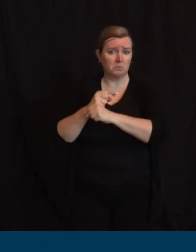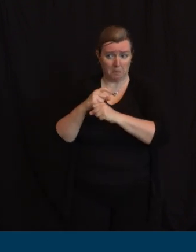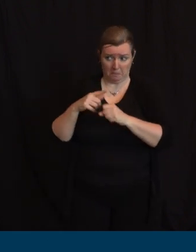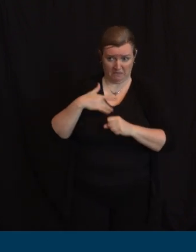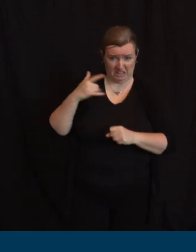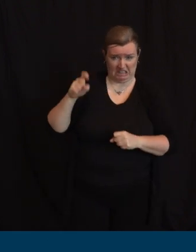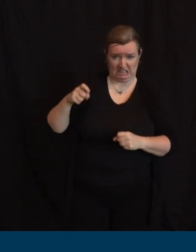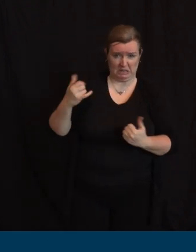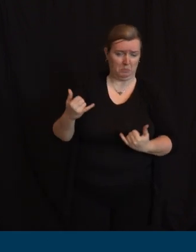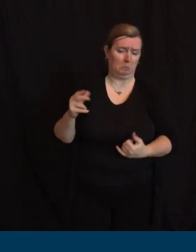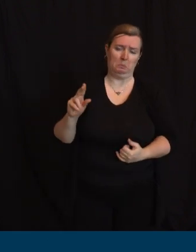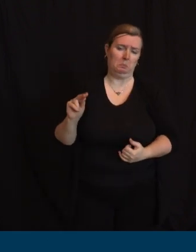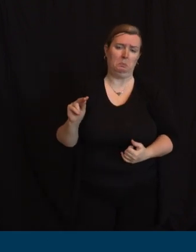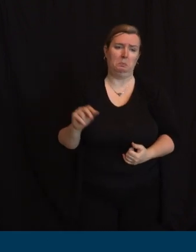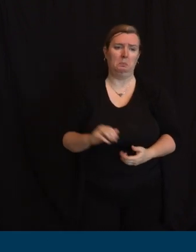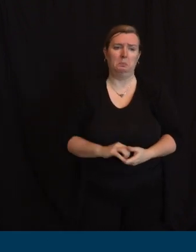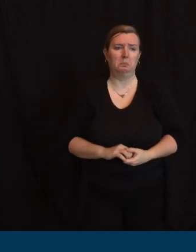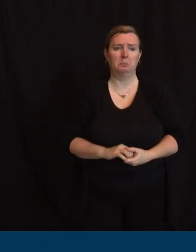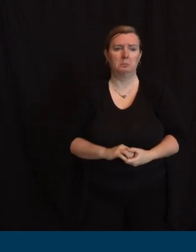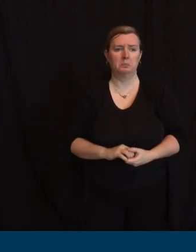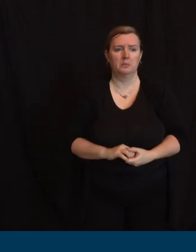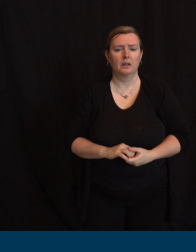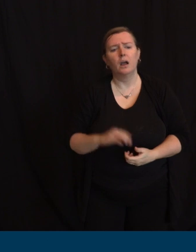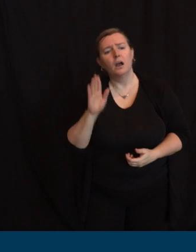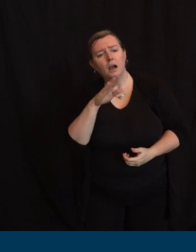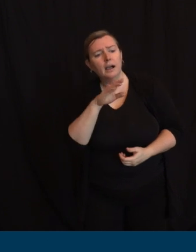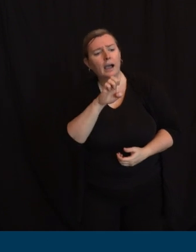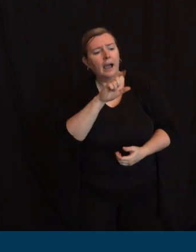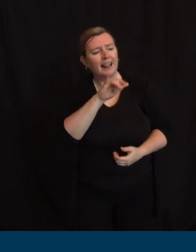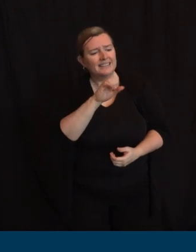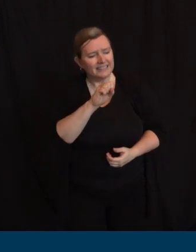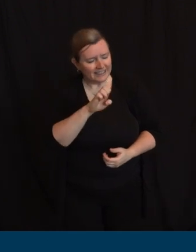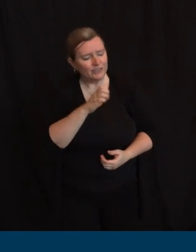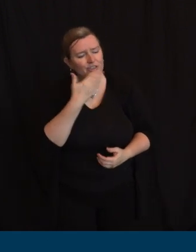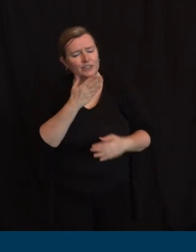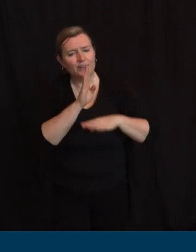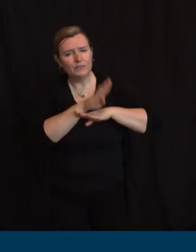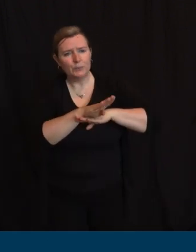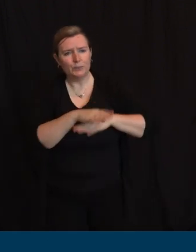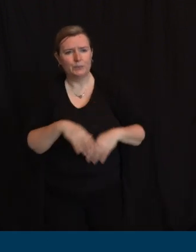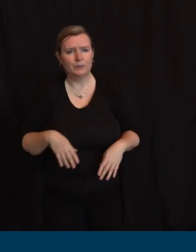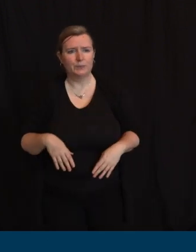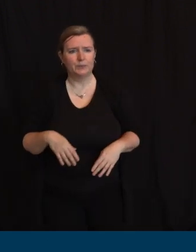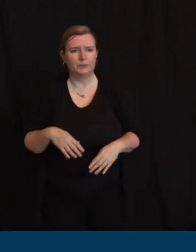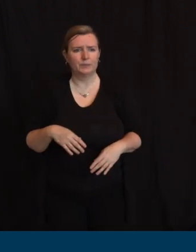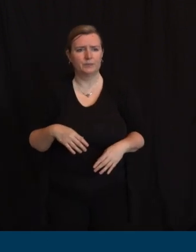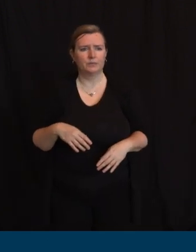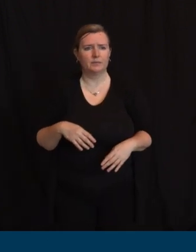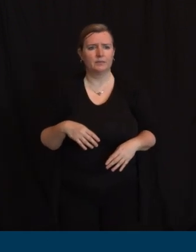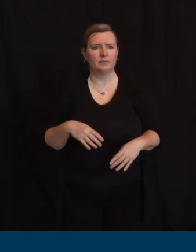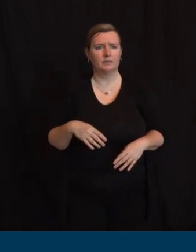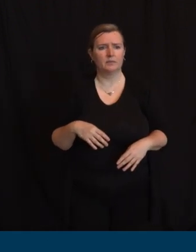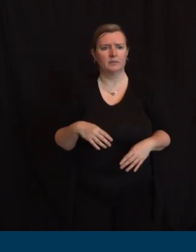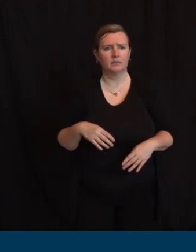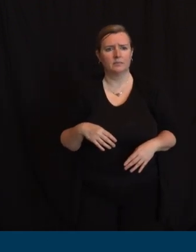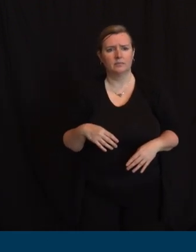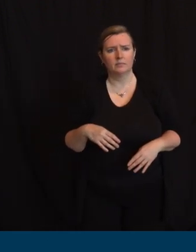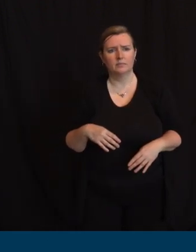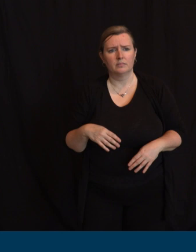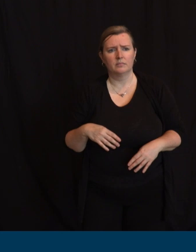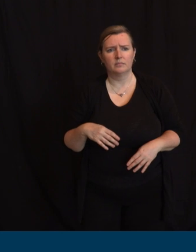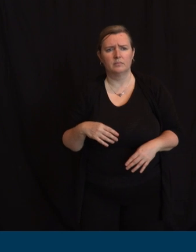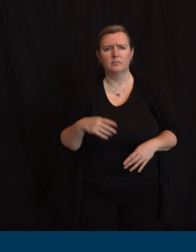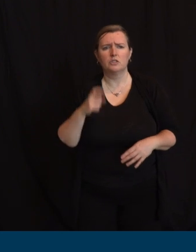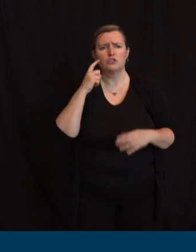afternoon. Bloomberg reported on draft legislation to borrow for the current fiscal year and the next. What was the reaction